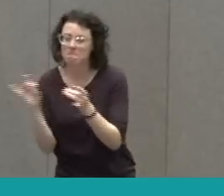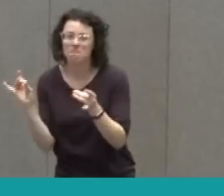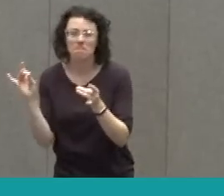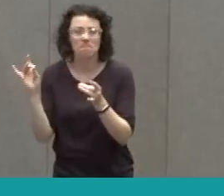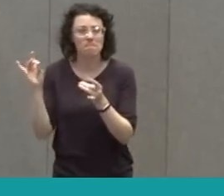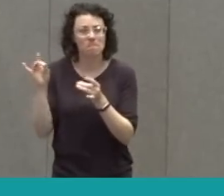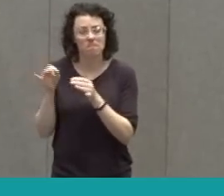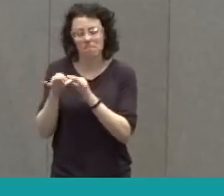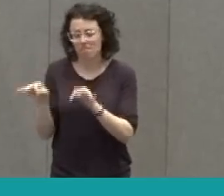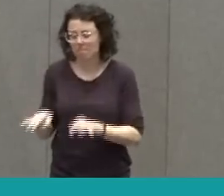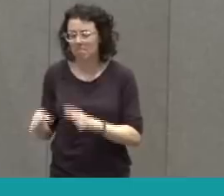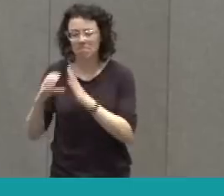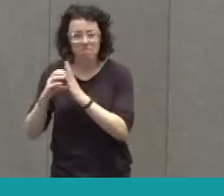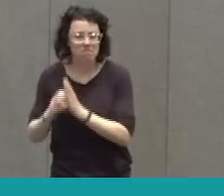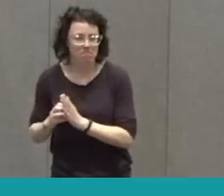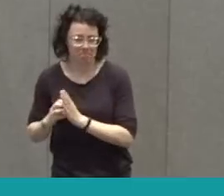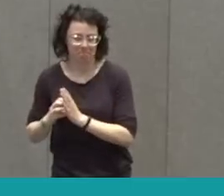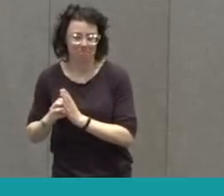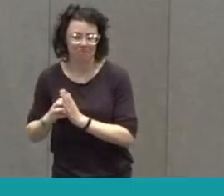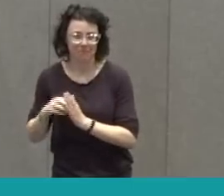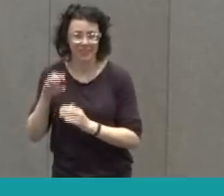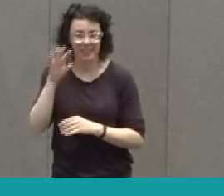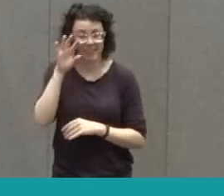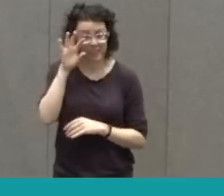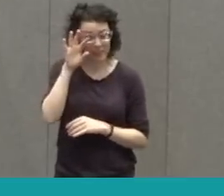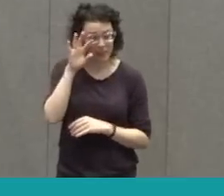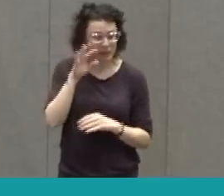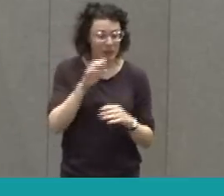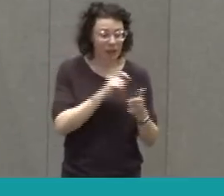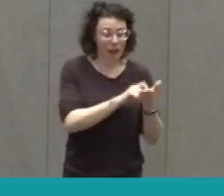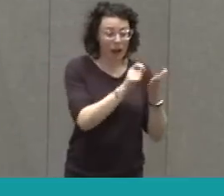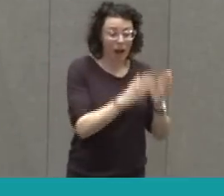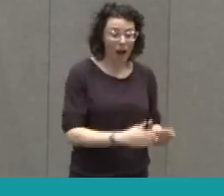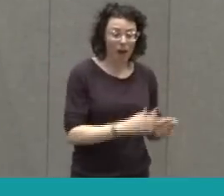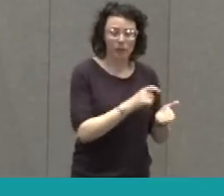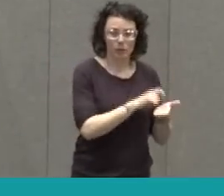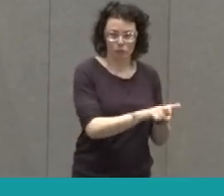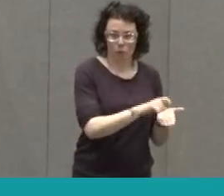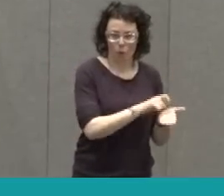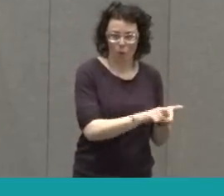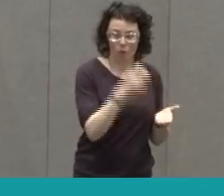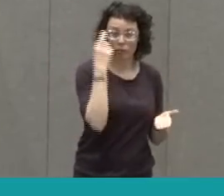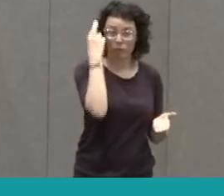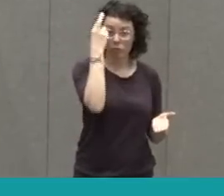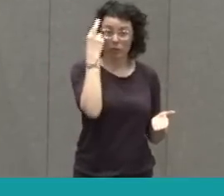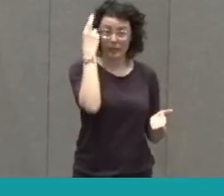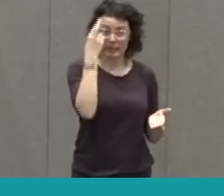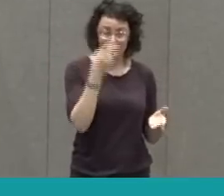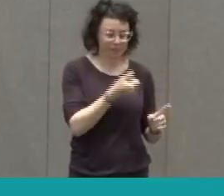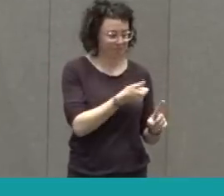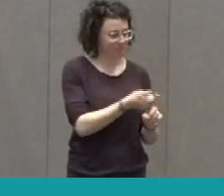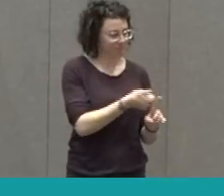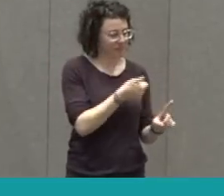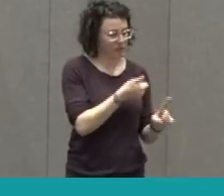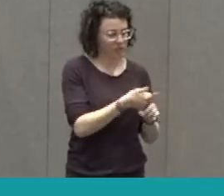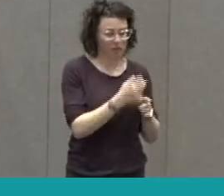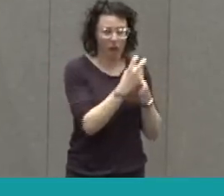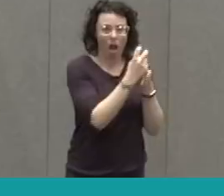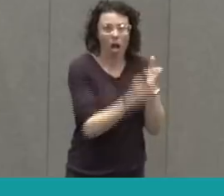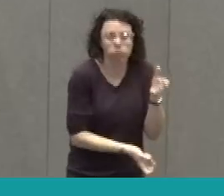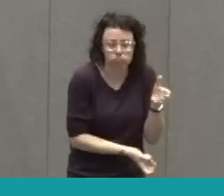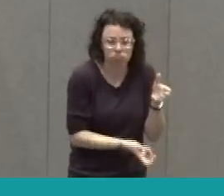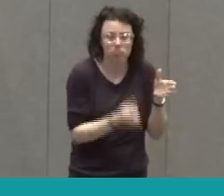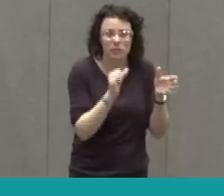So the author wrote this book because she's really big into all the science part of it, but also